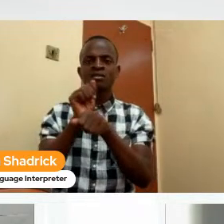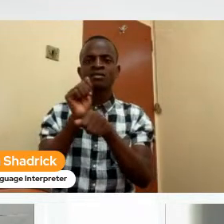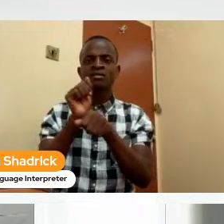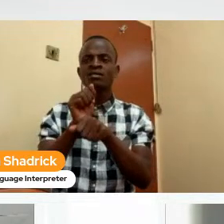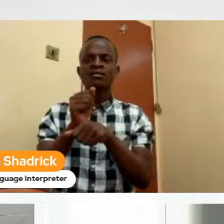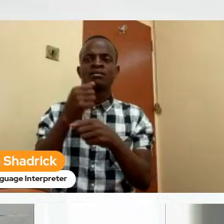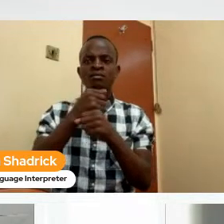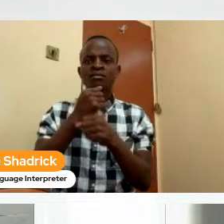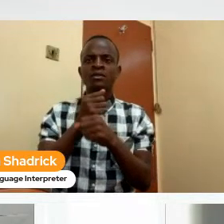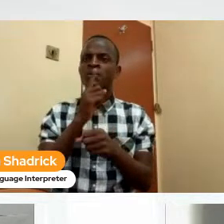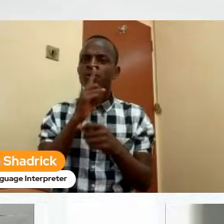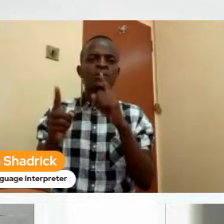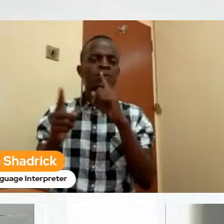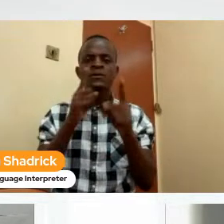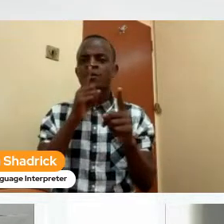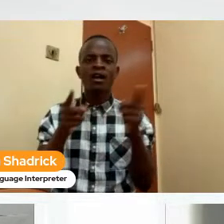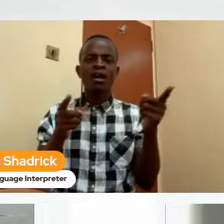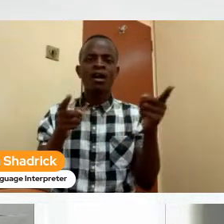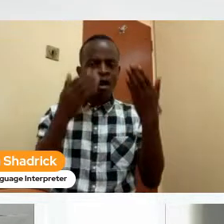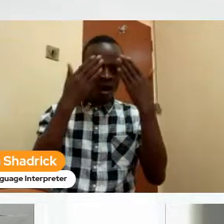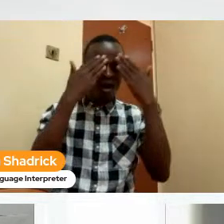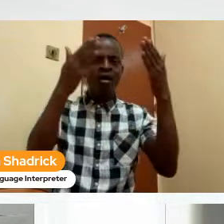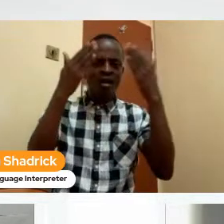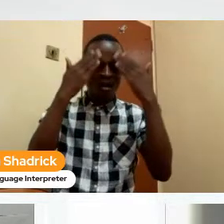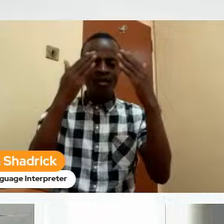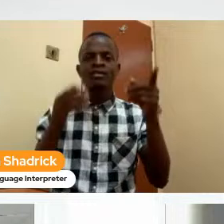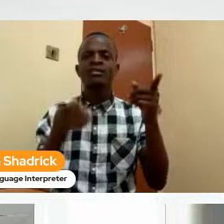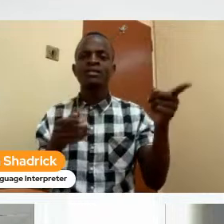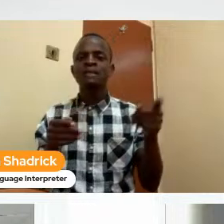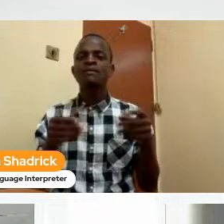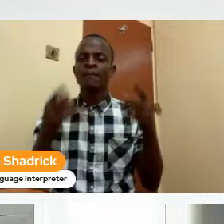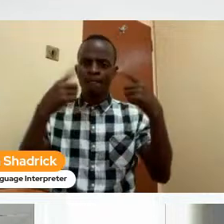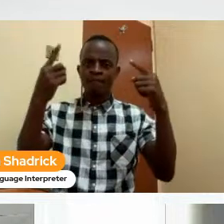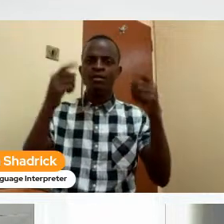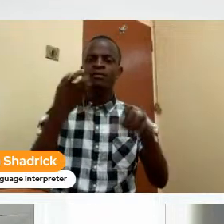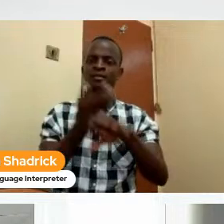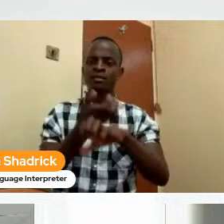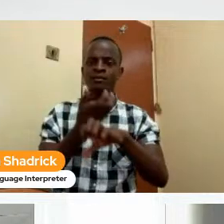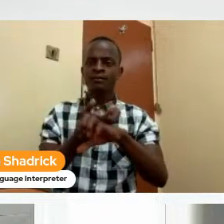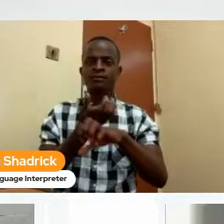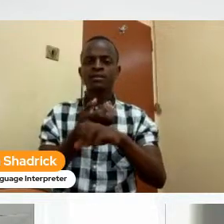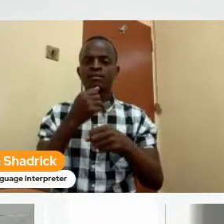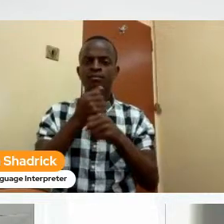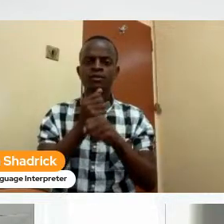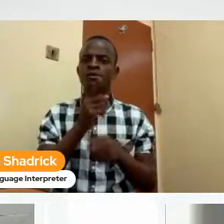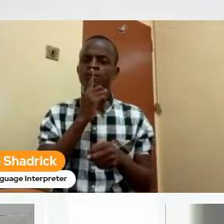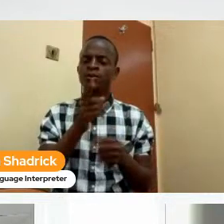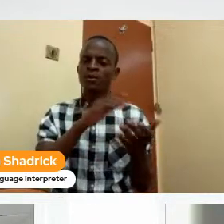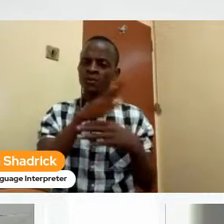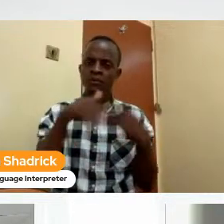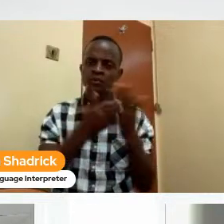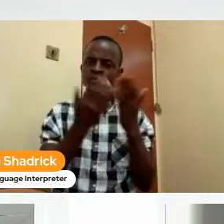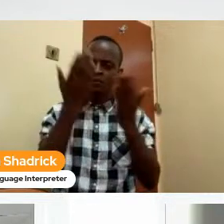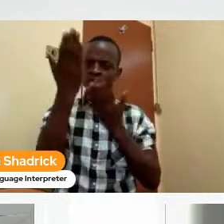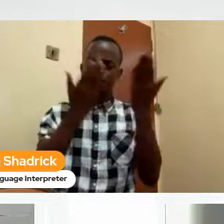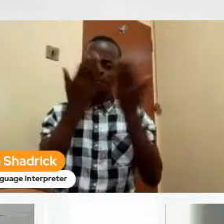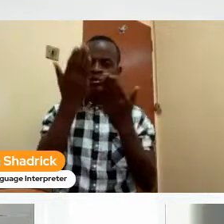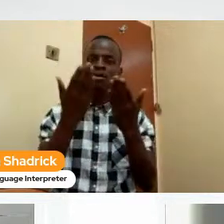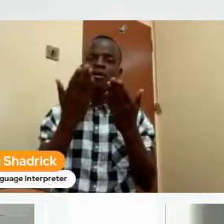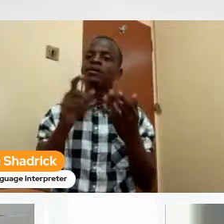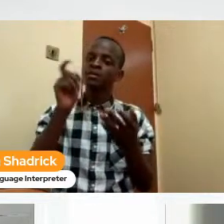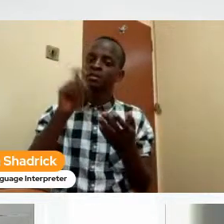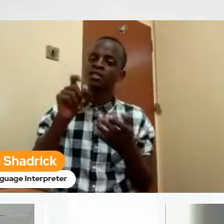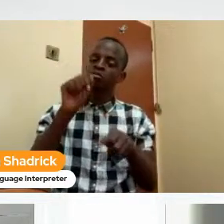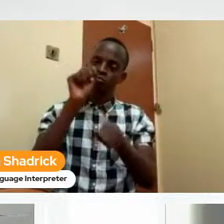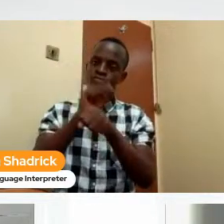we recognize those that are putting in their all to ensure that the services are available. So let's participate in